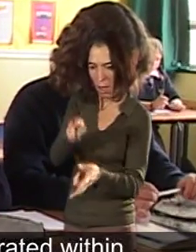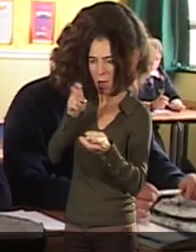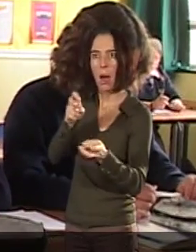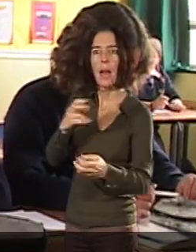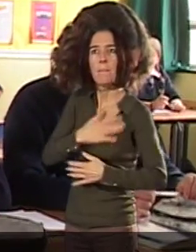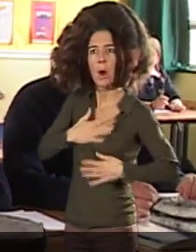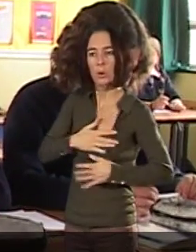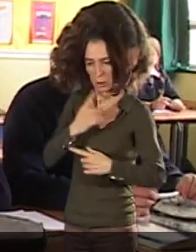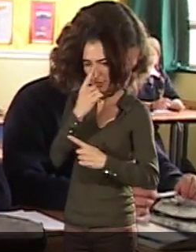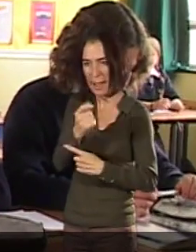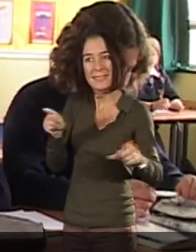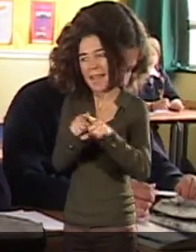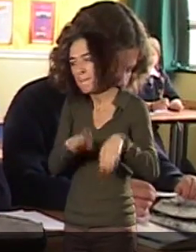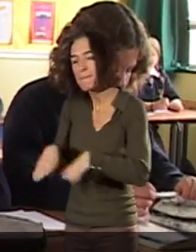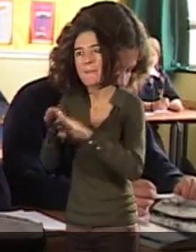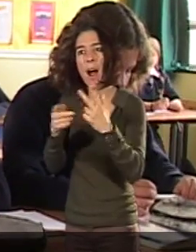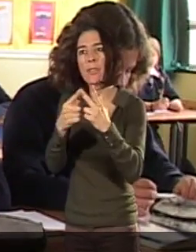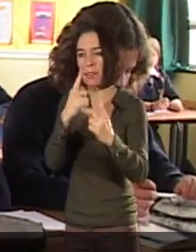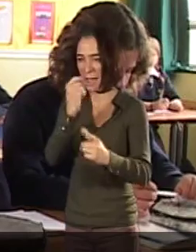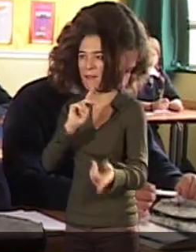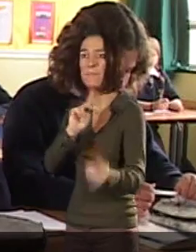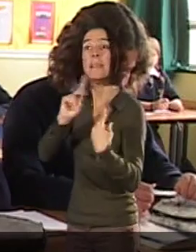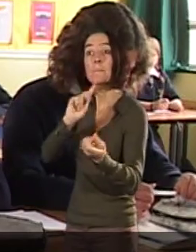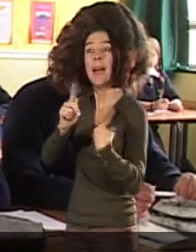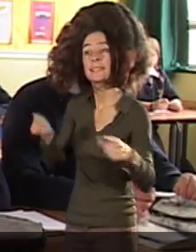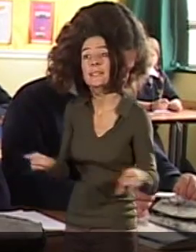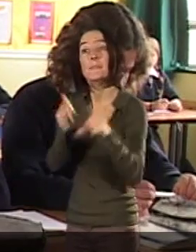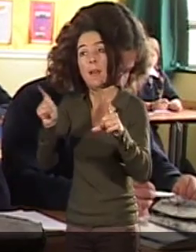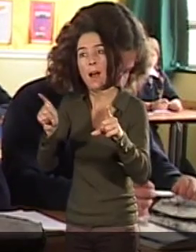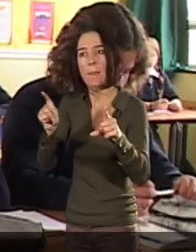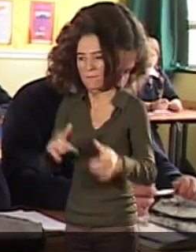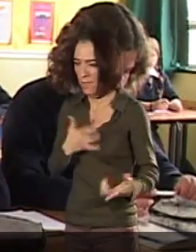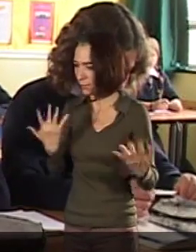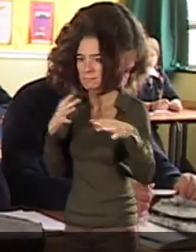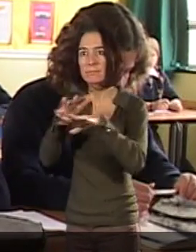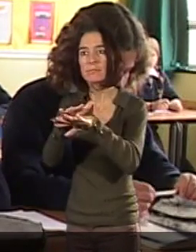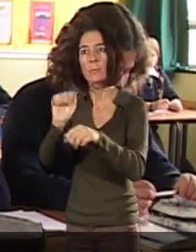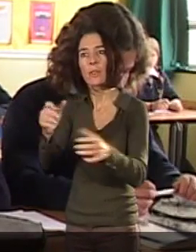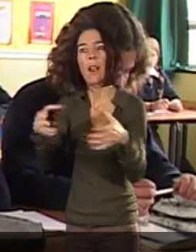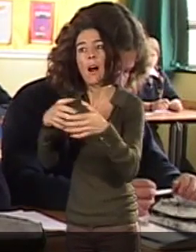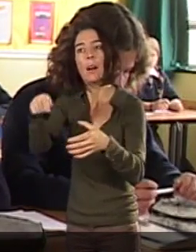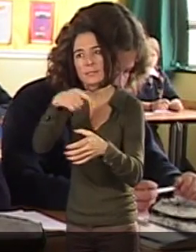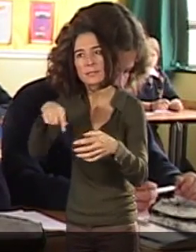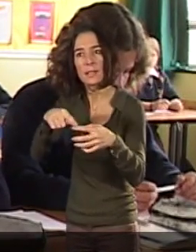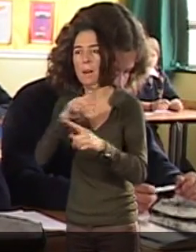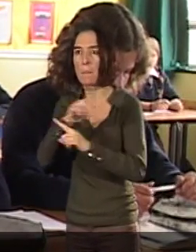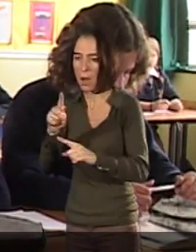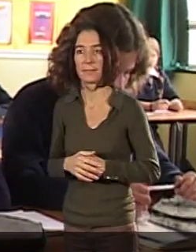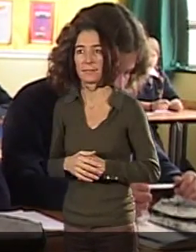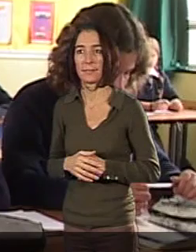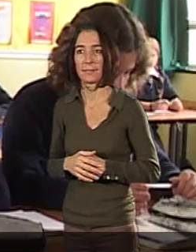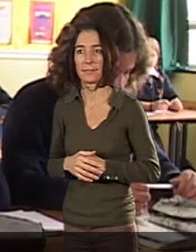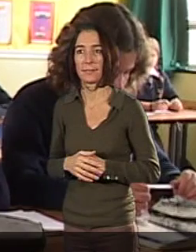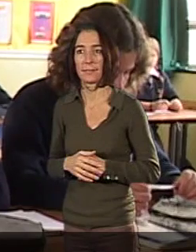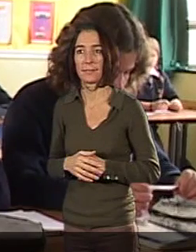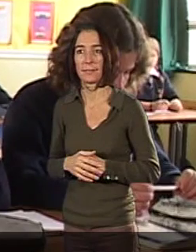level. David, how does Buddy feel if he sighs? Sad. He feels sad? Yeah. Could you do it for us? Can you show us a